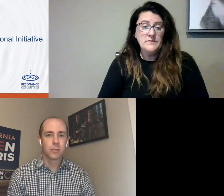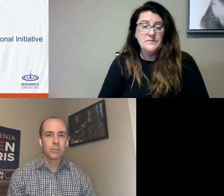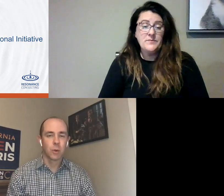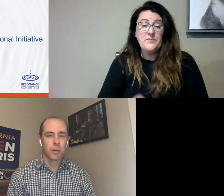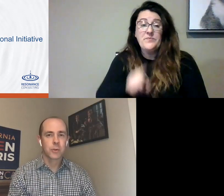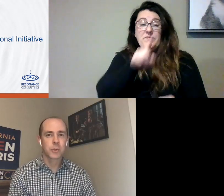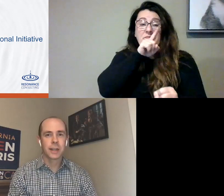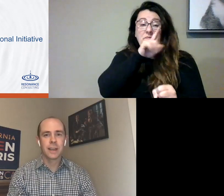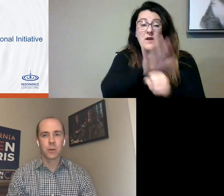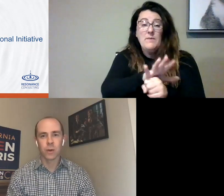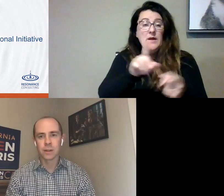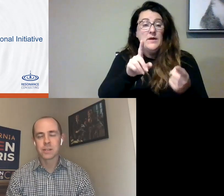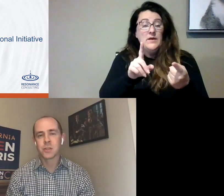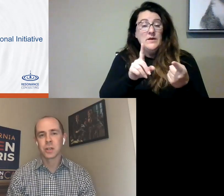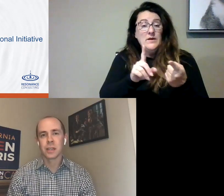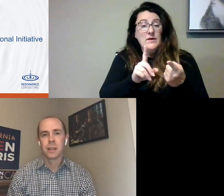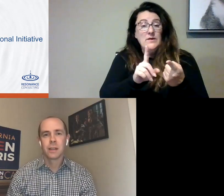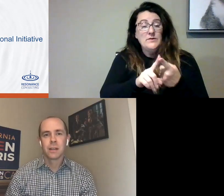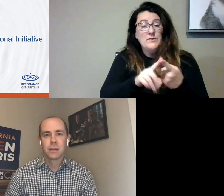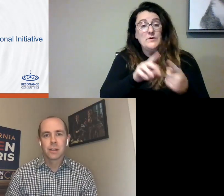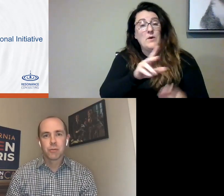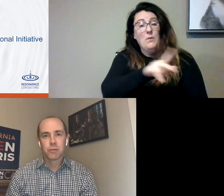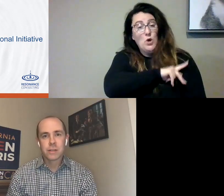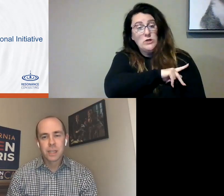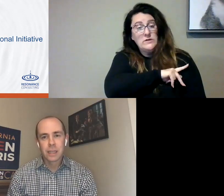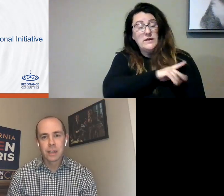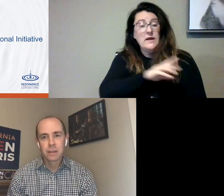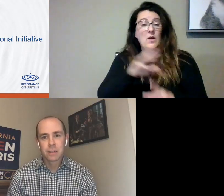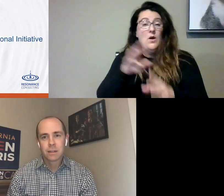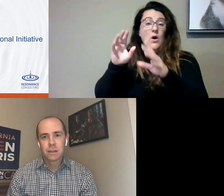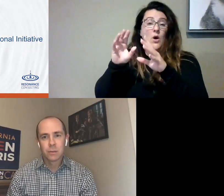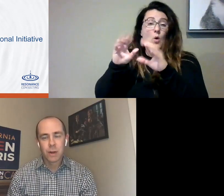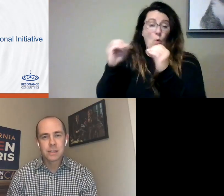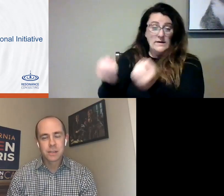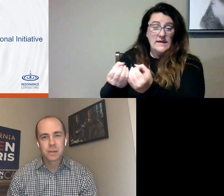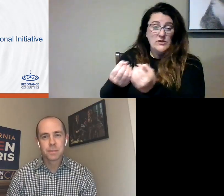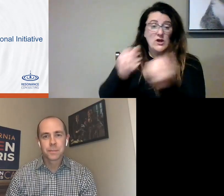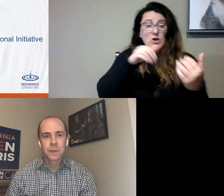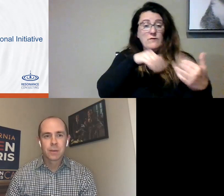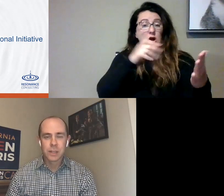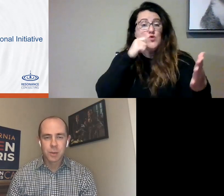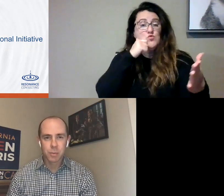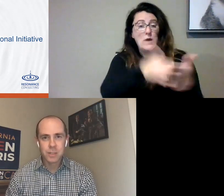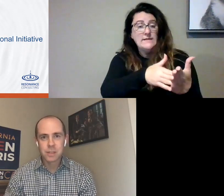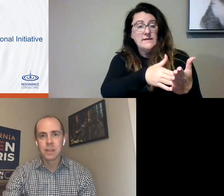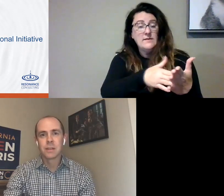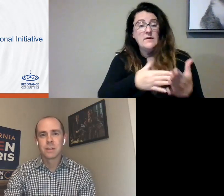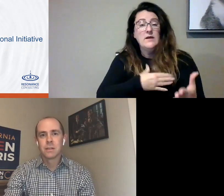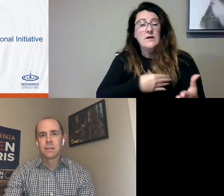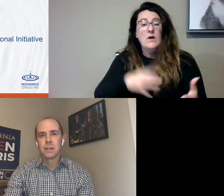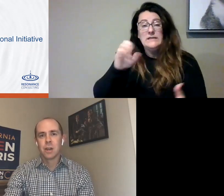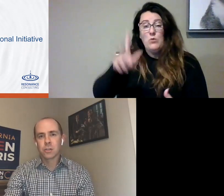commit to both personally and organizationally confronting the racism, white